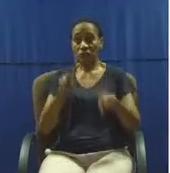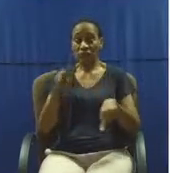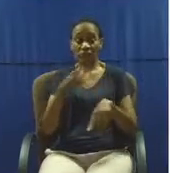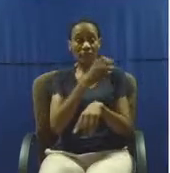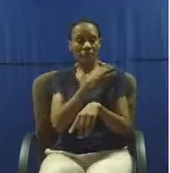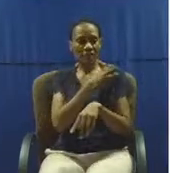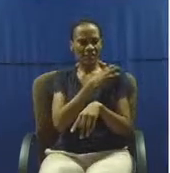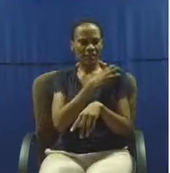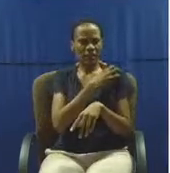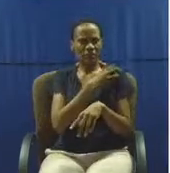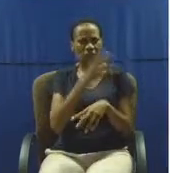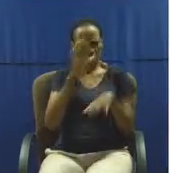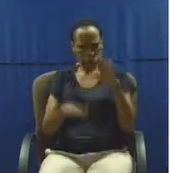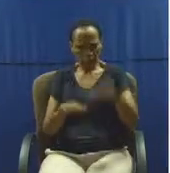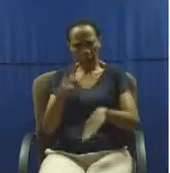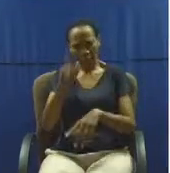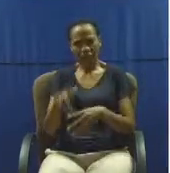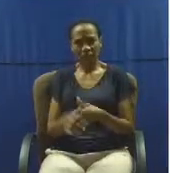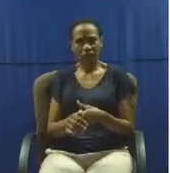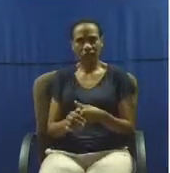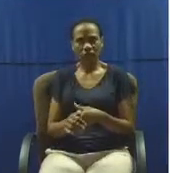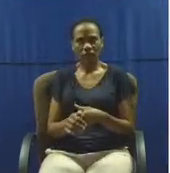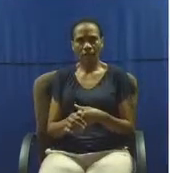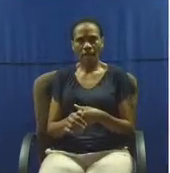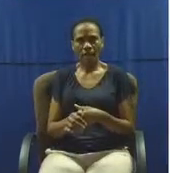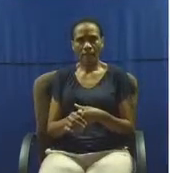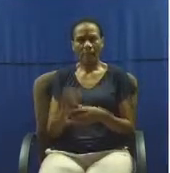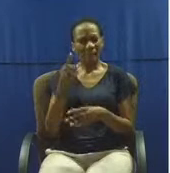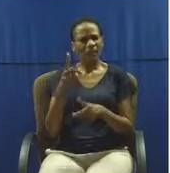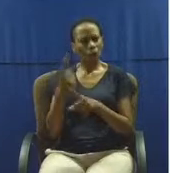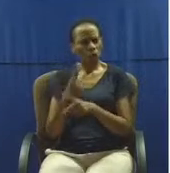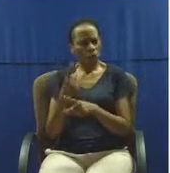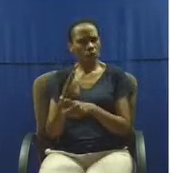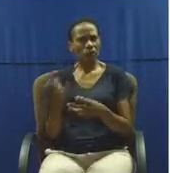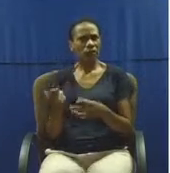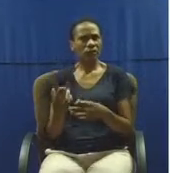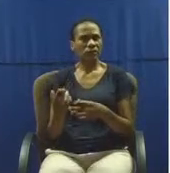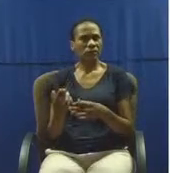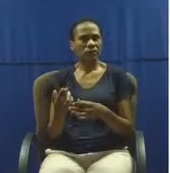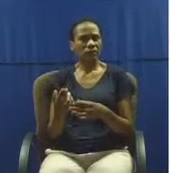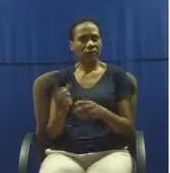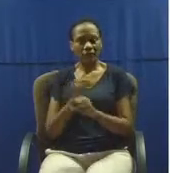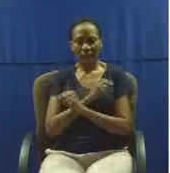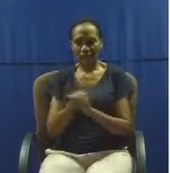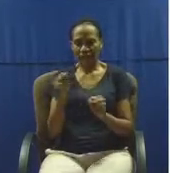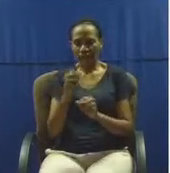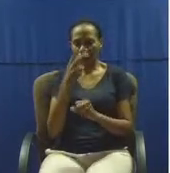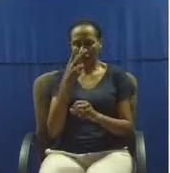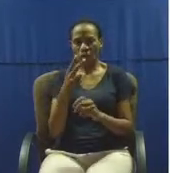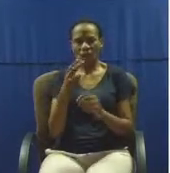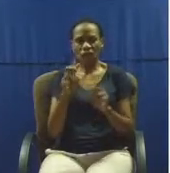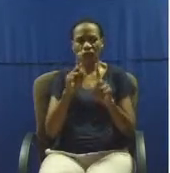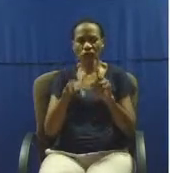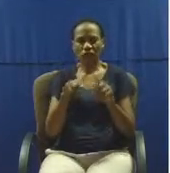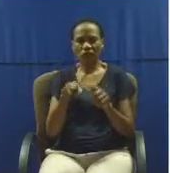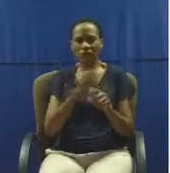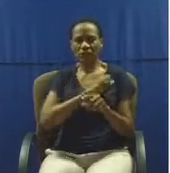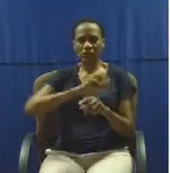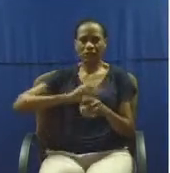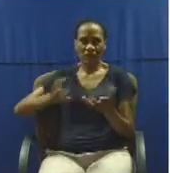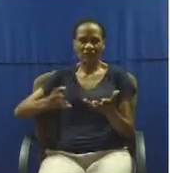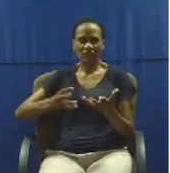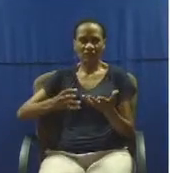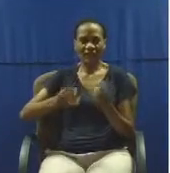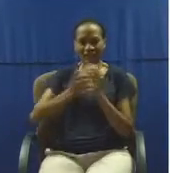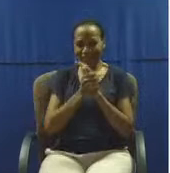blame. But you always go after the DGs or the officials, never the poverty cabinet, which is too big, too incompetent,